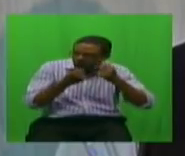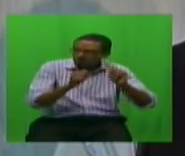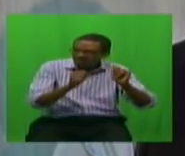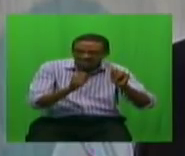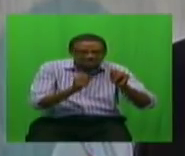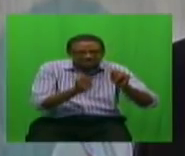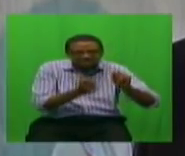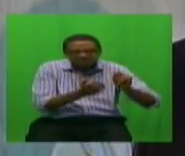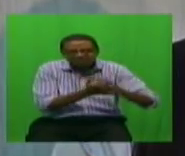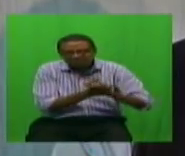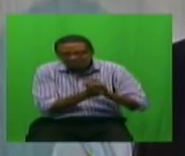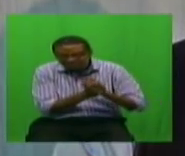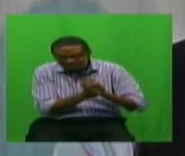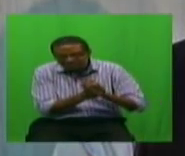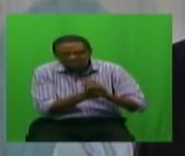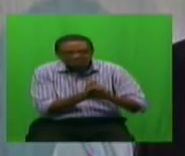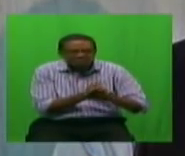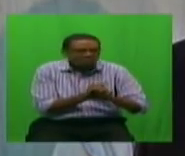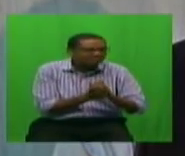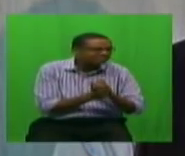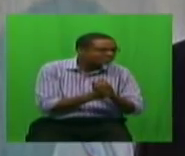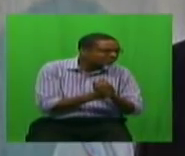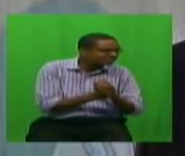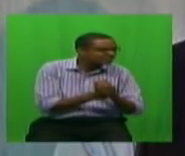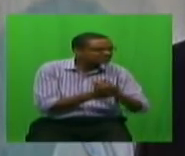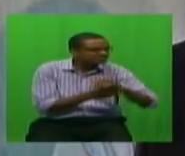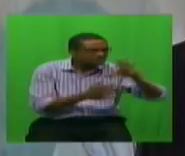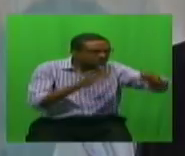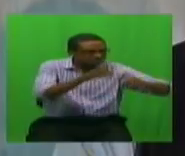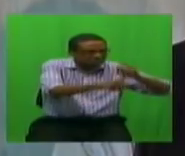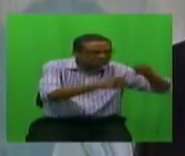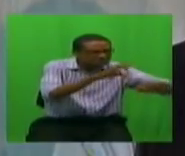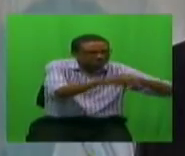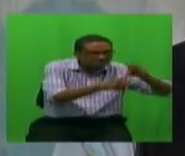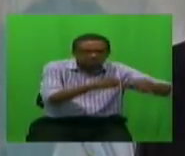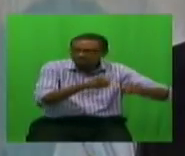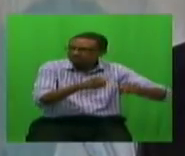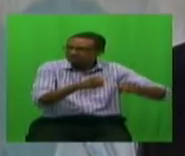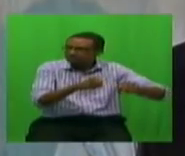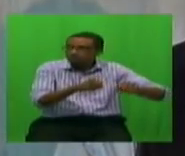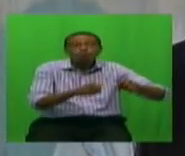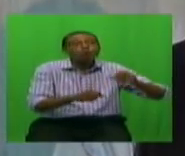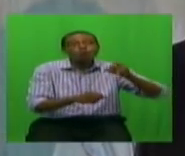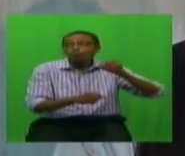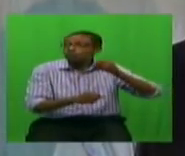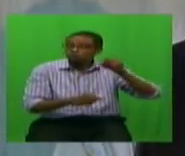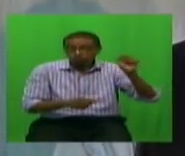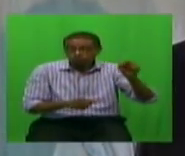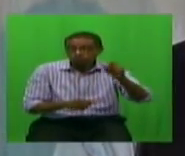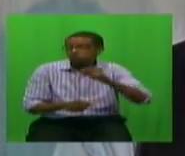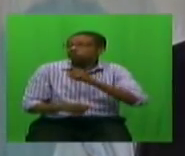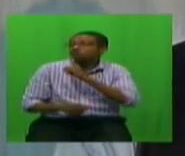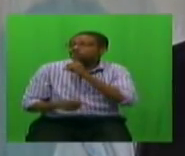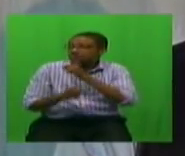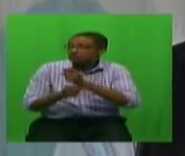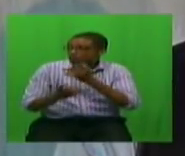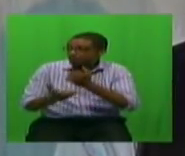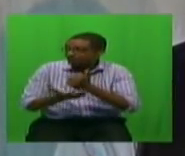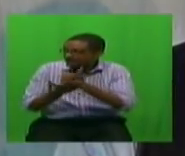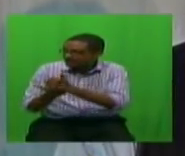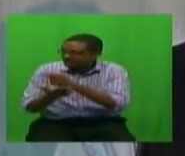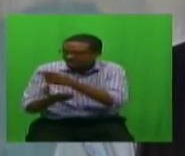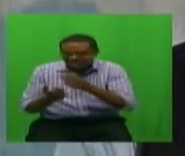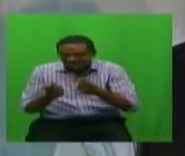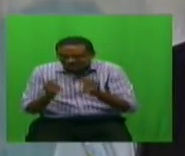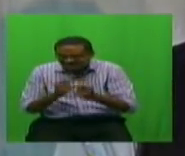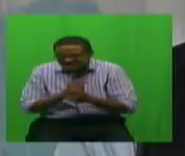rip law-abiding and citizens and persons who want to genuinely help off. If we have any instances of that and